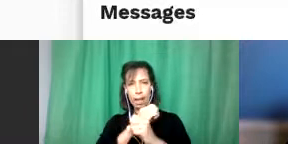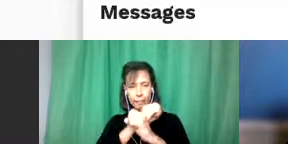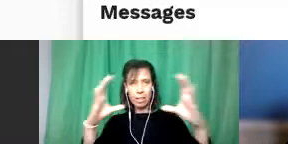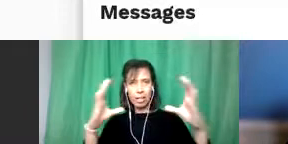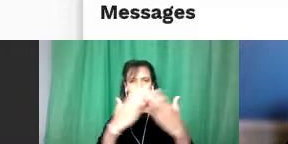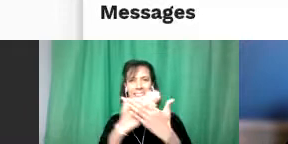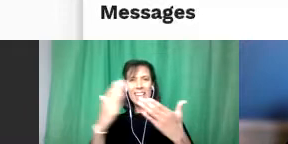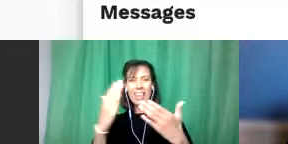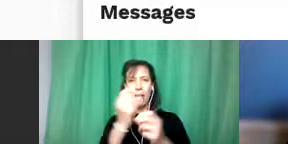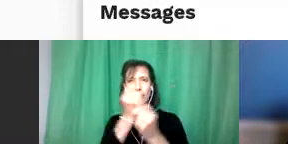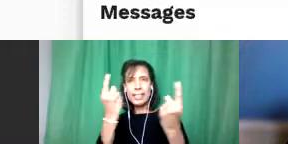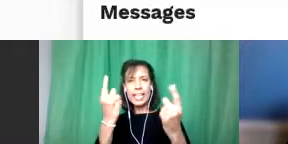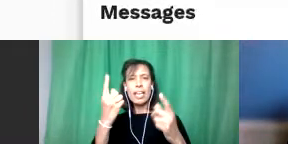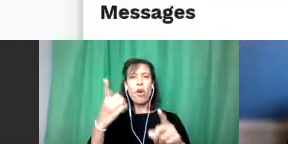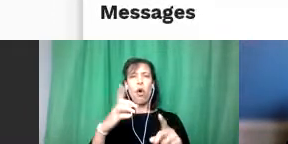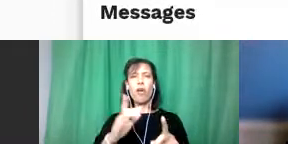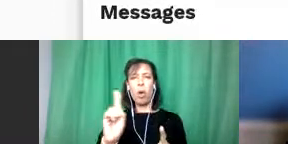module.